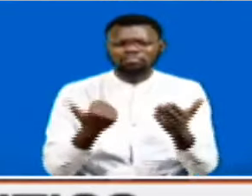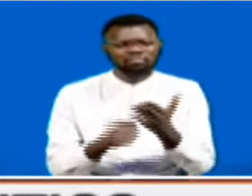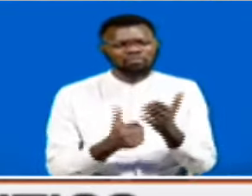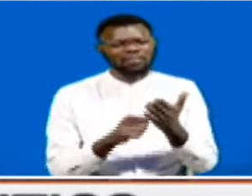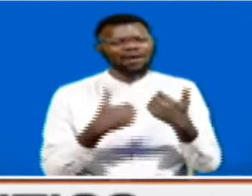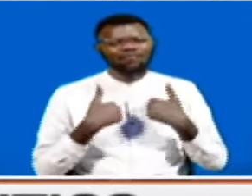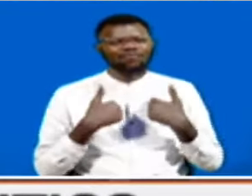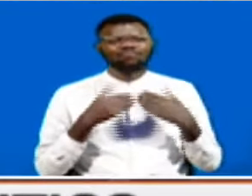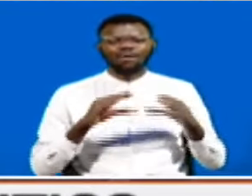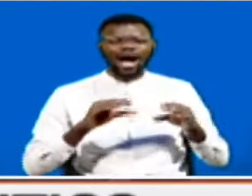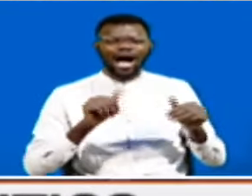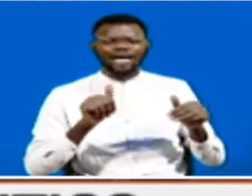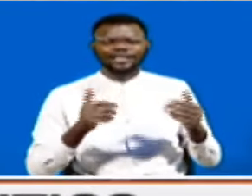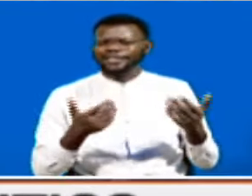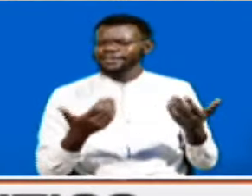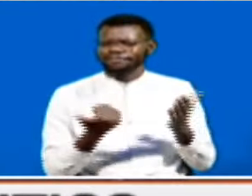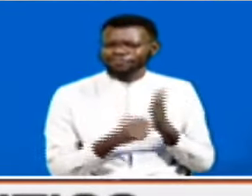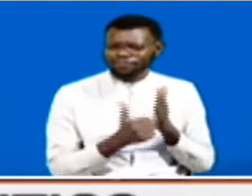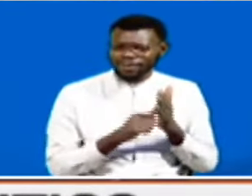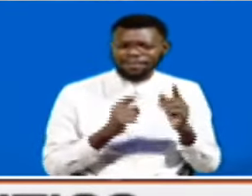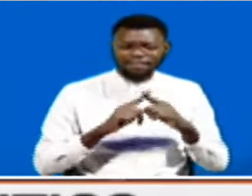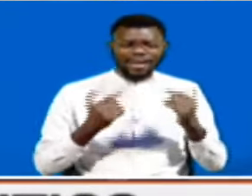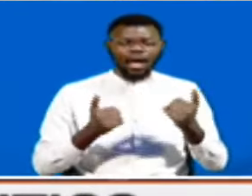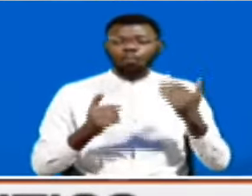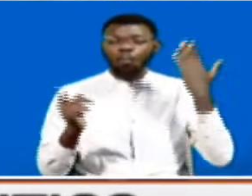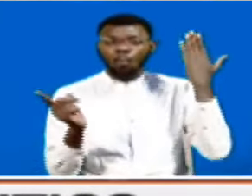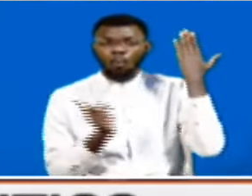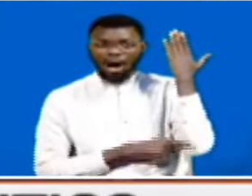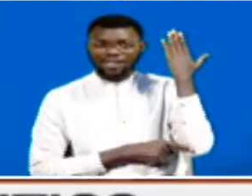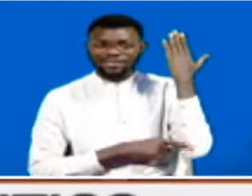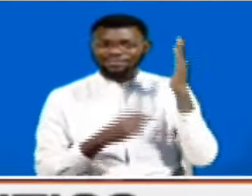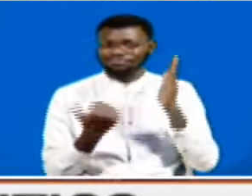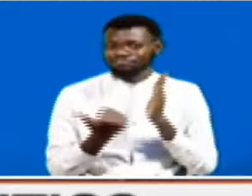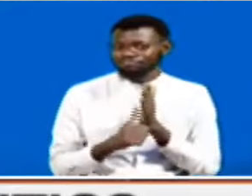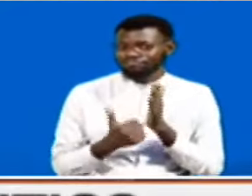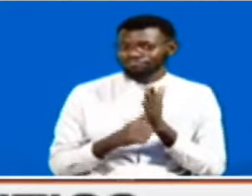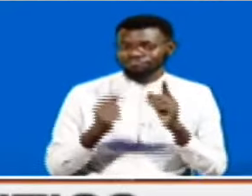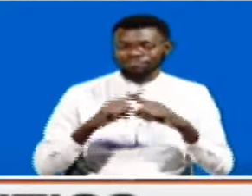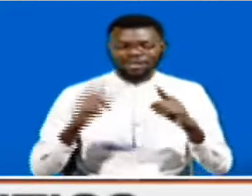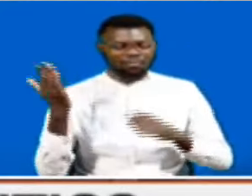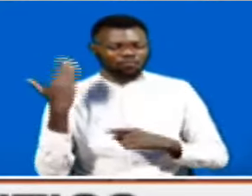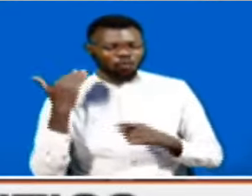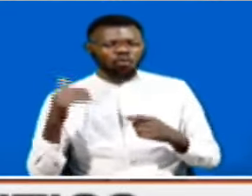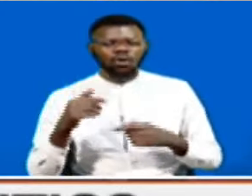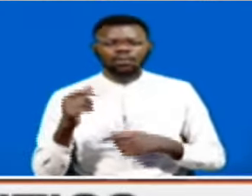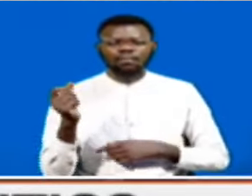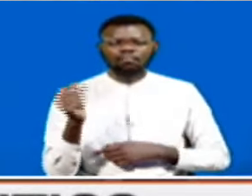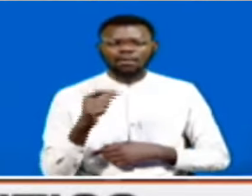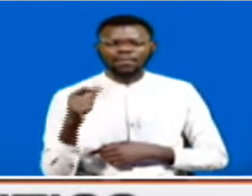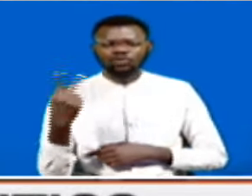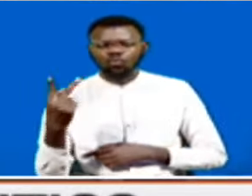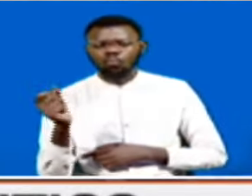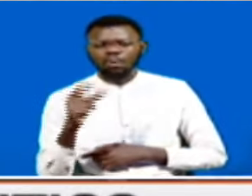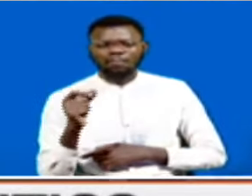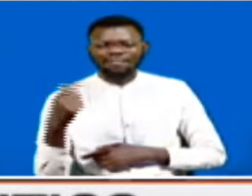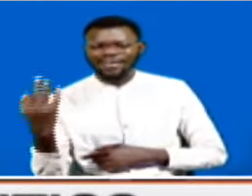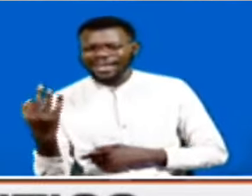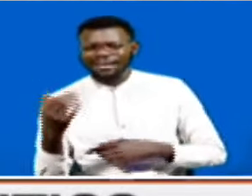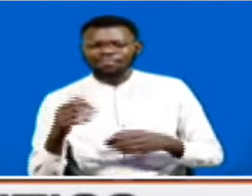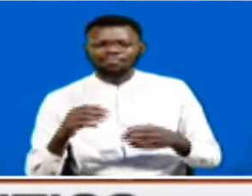we were there, but here it's now worse. But when we were there, we could stay 2 months, 3 months, mm-hmm. then we get